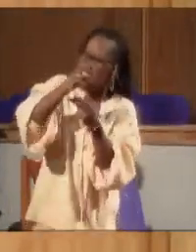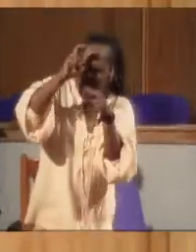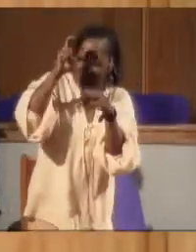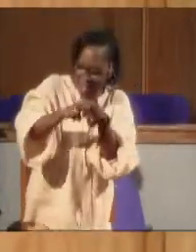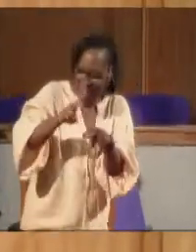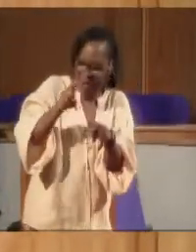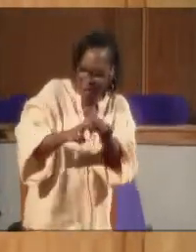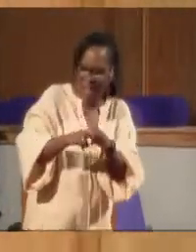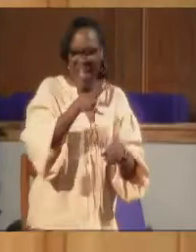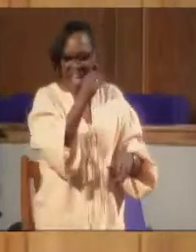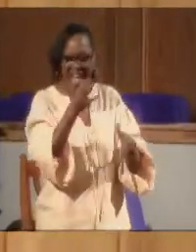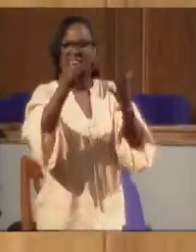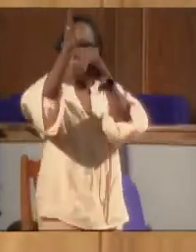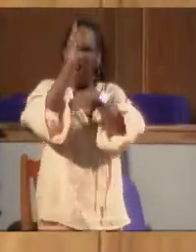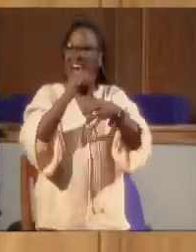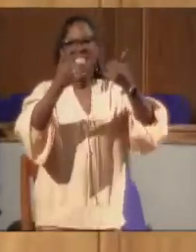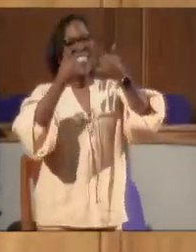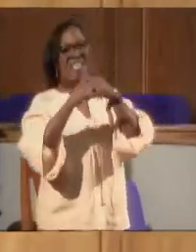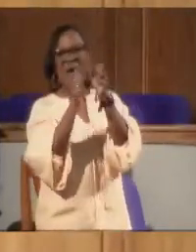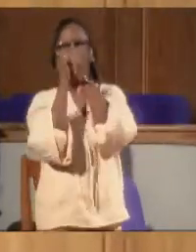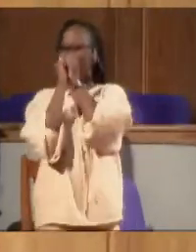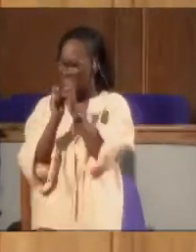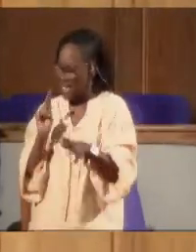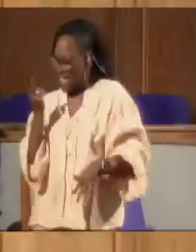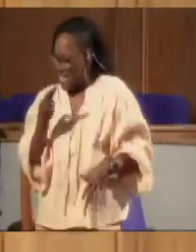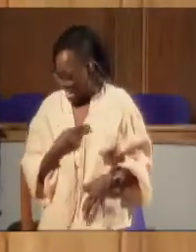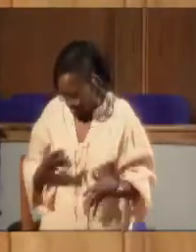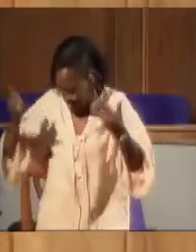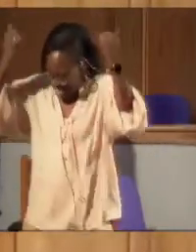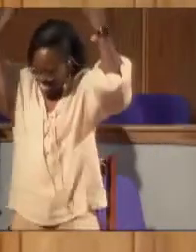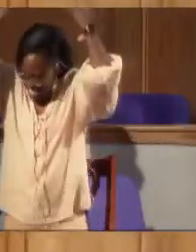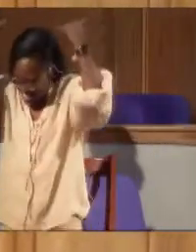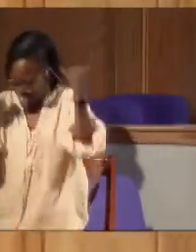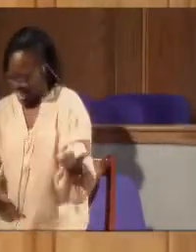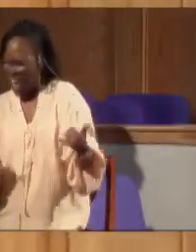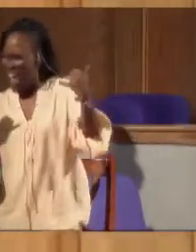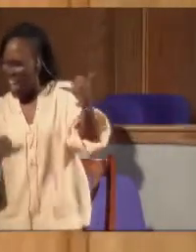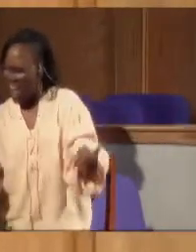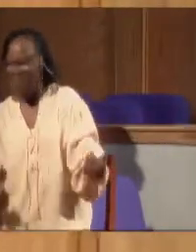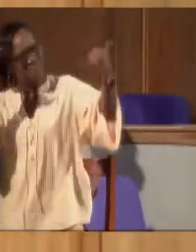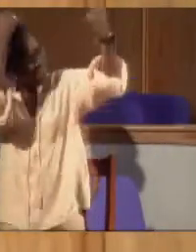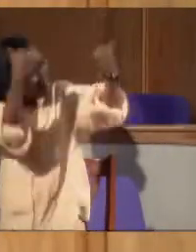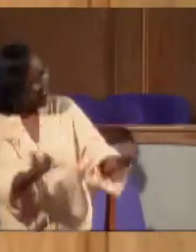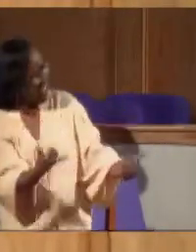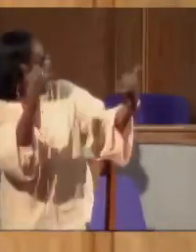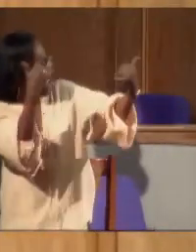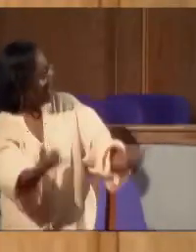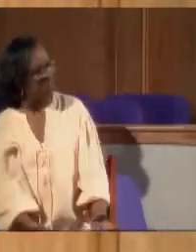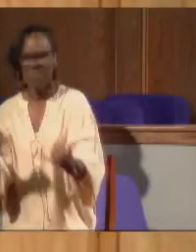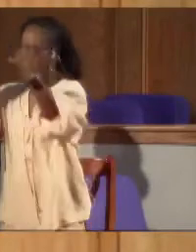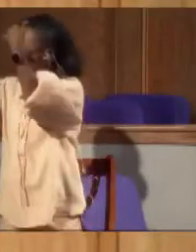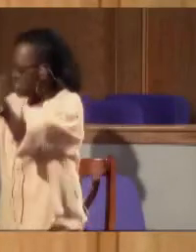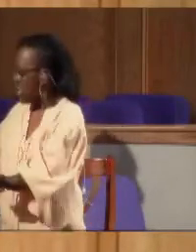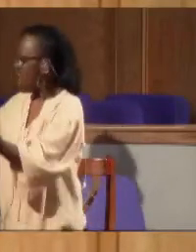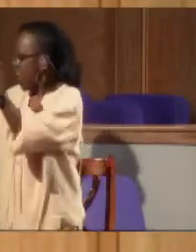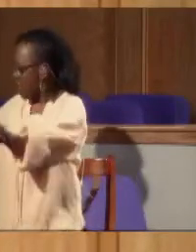and God is still blessing us right now. Right now, I